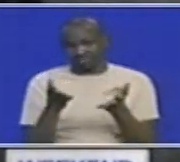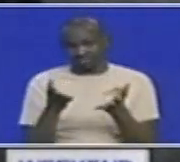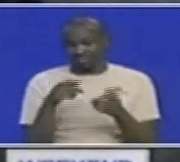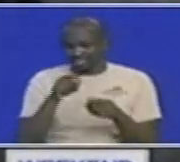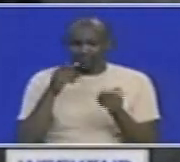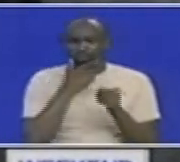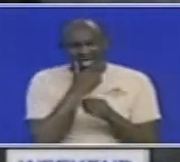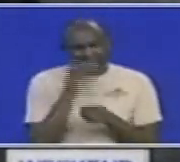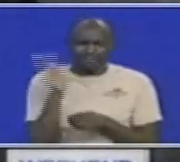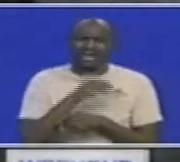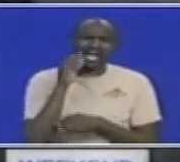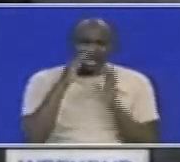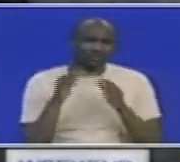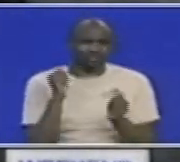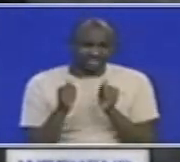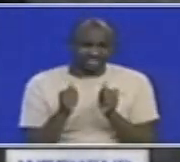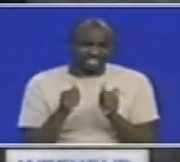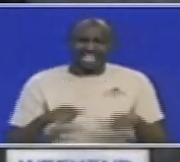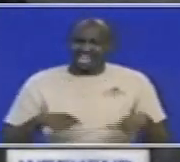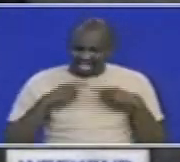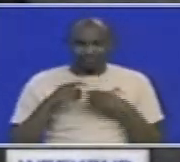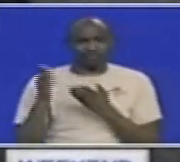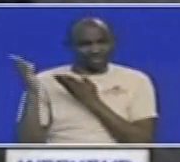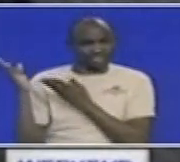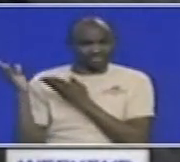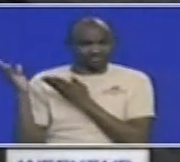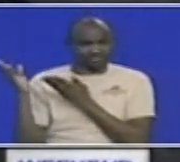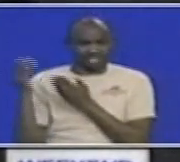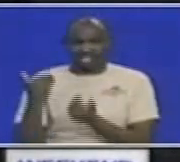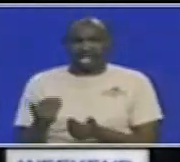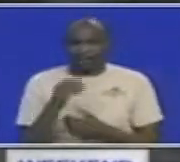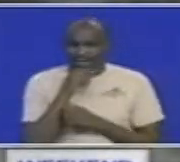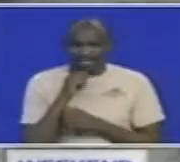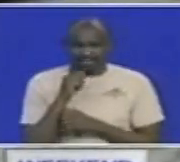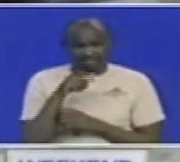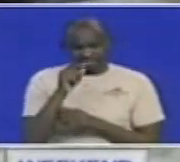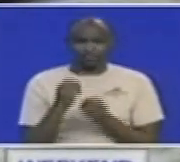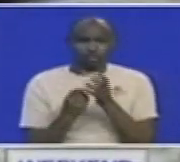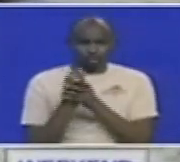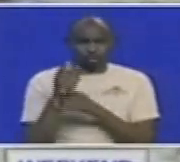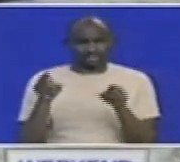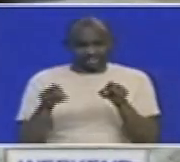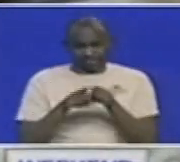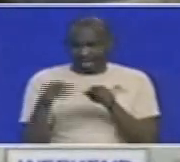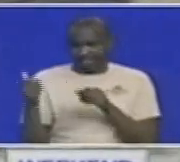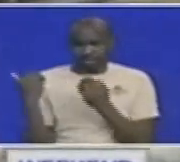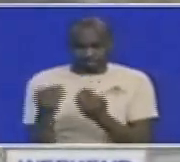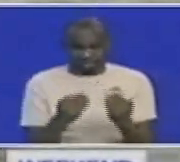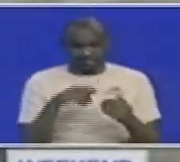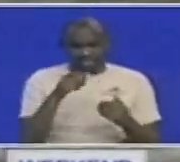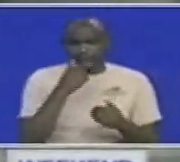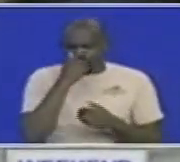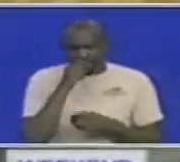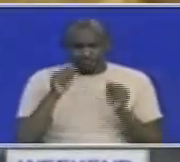home. This has been the life for the young man. Growing up like any other child, Beverton's wish was to